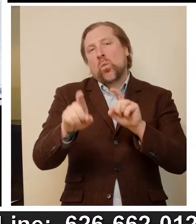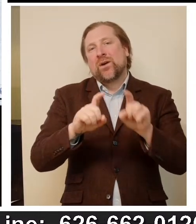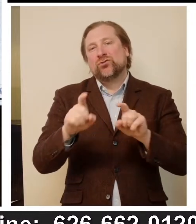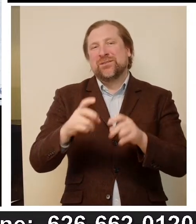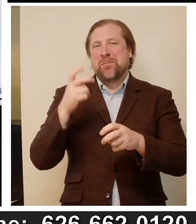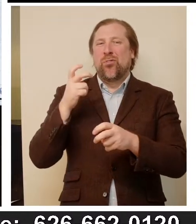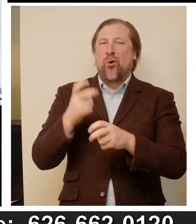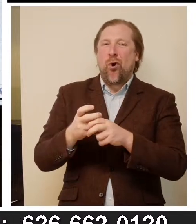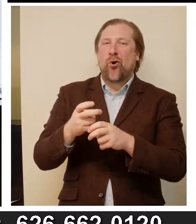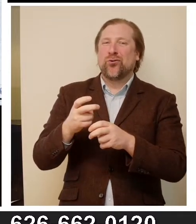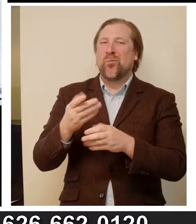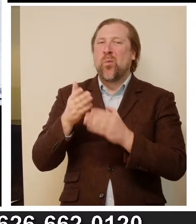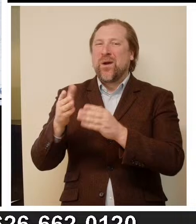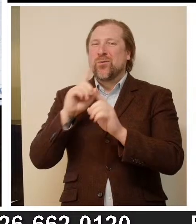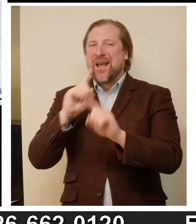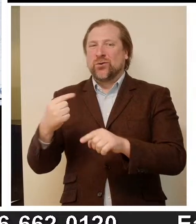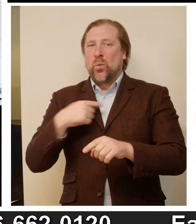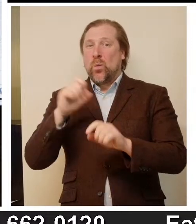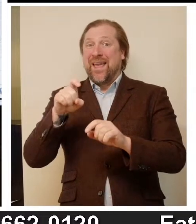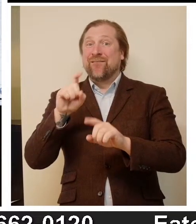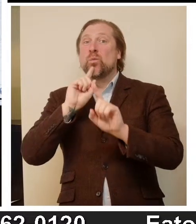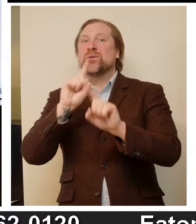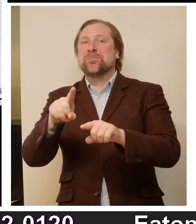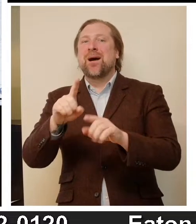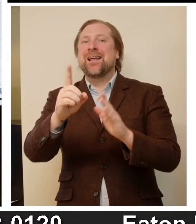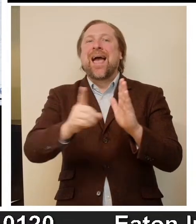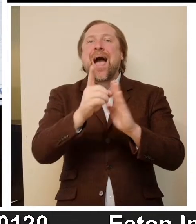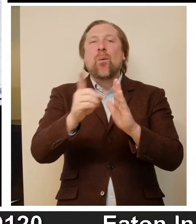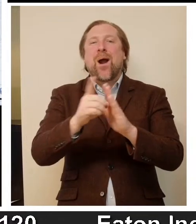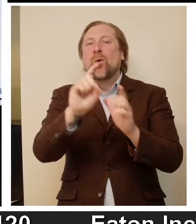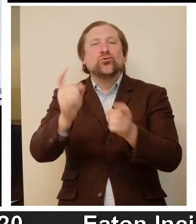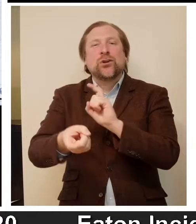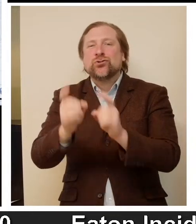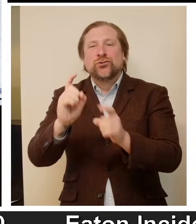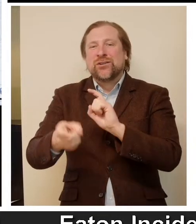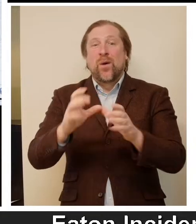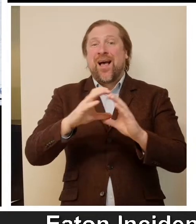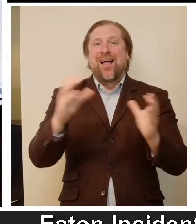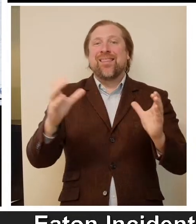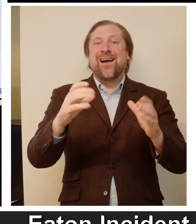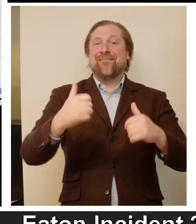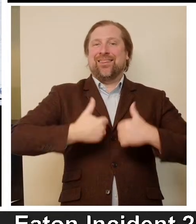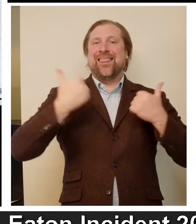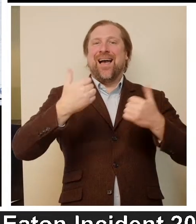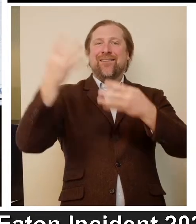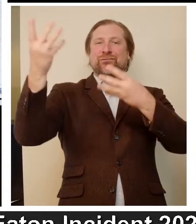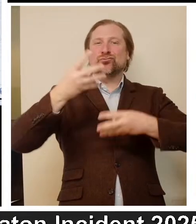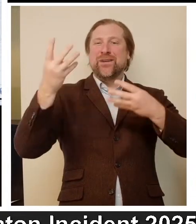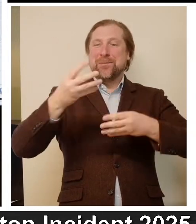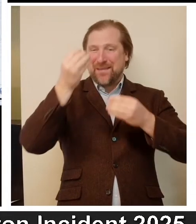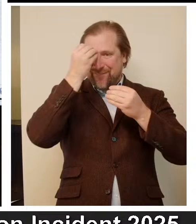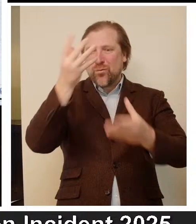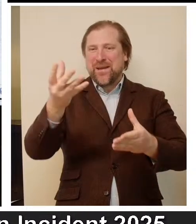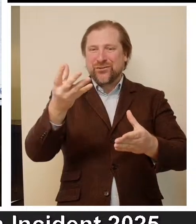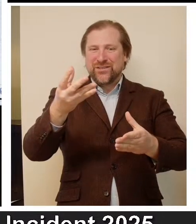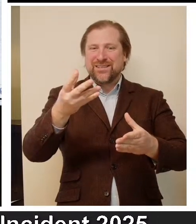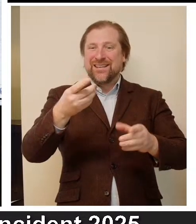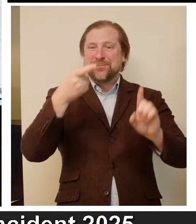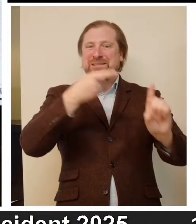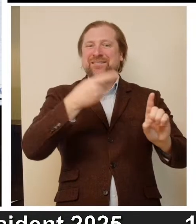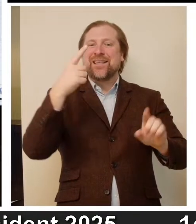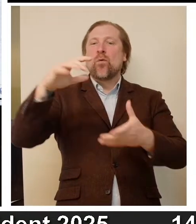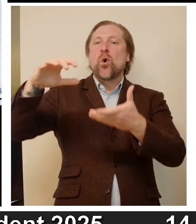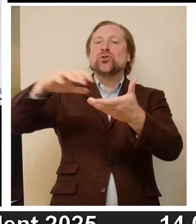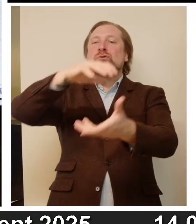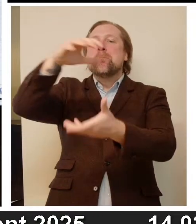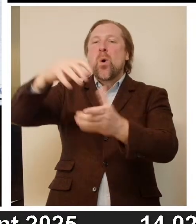hard part is we are responding in an hourly basis with a lot of live stream data, specifically geared to how the smoke